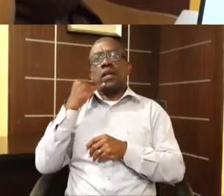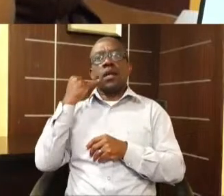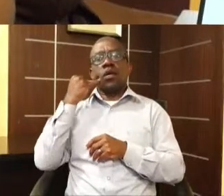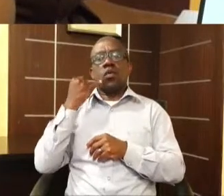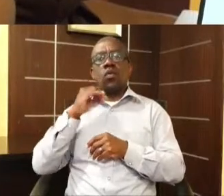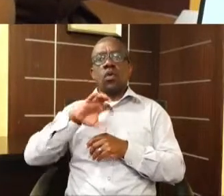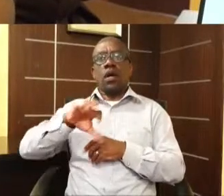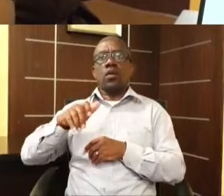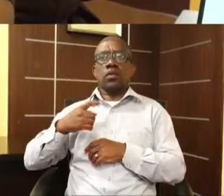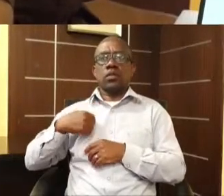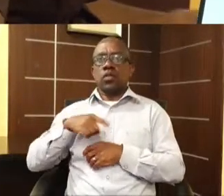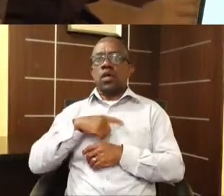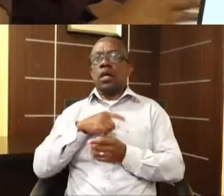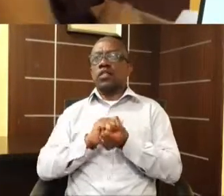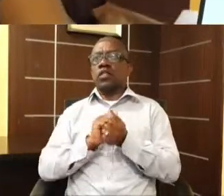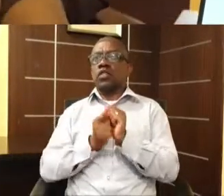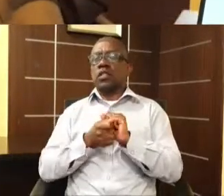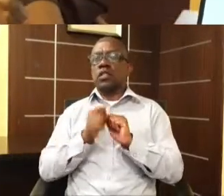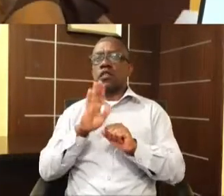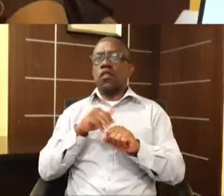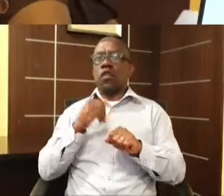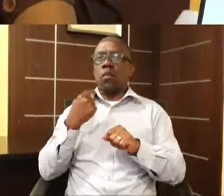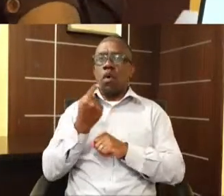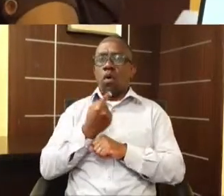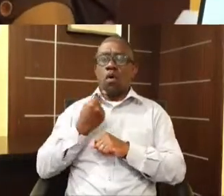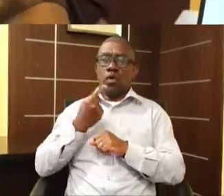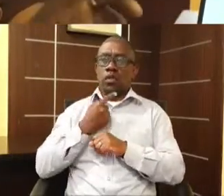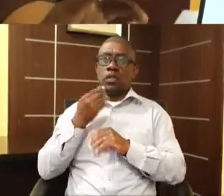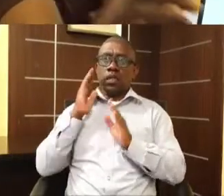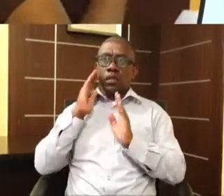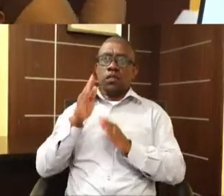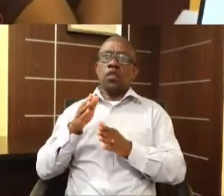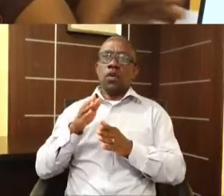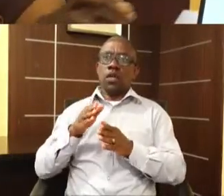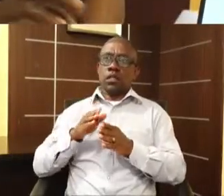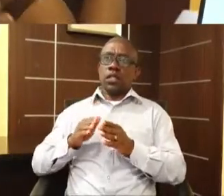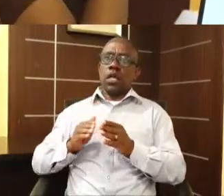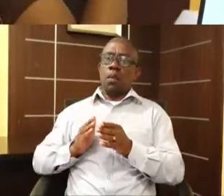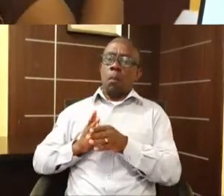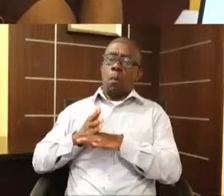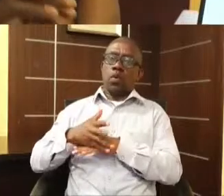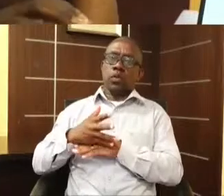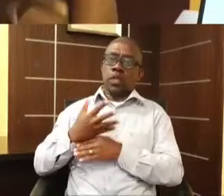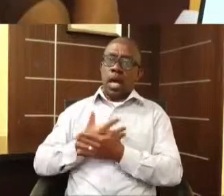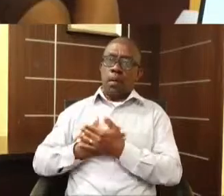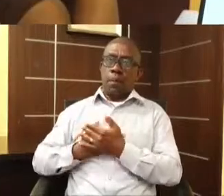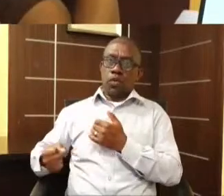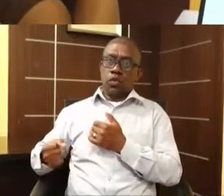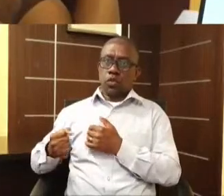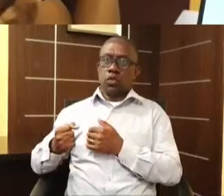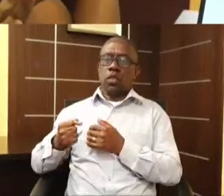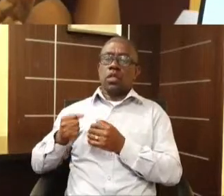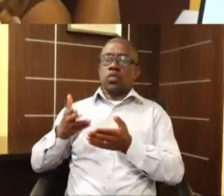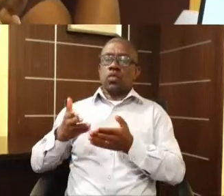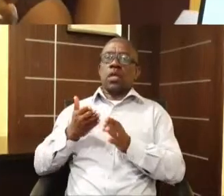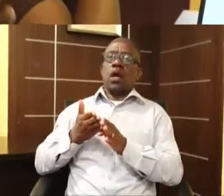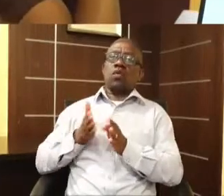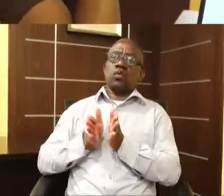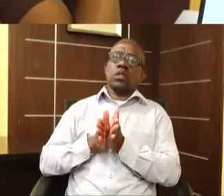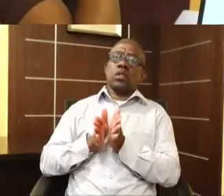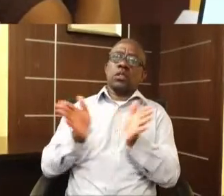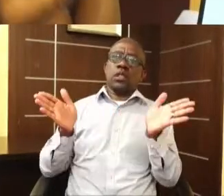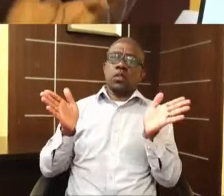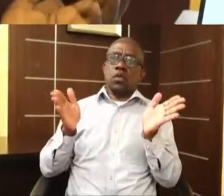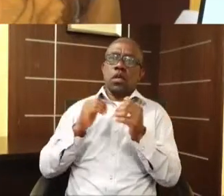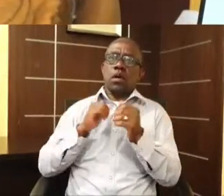So we transitioned from not only focusing on post-abortion contraception to just contraception in general, but